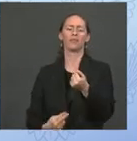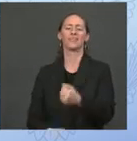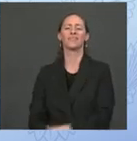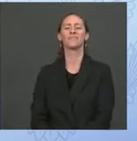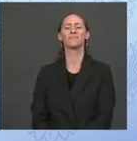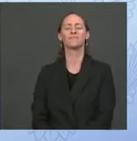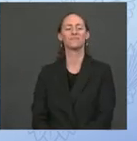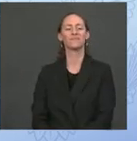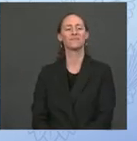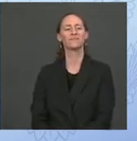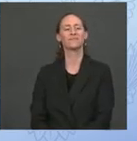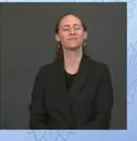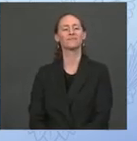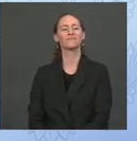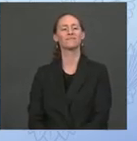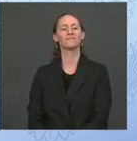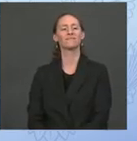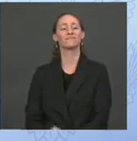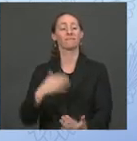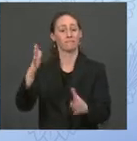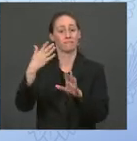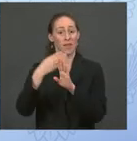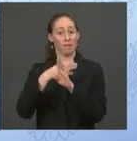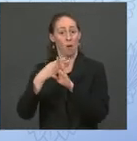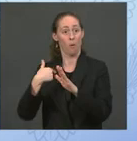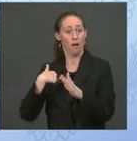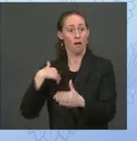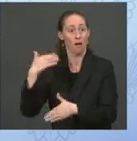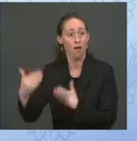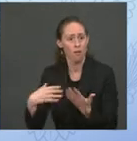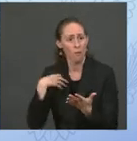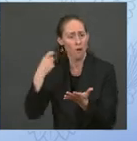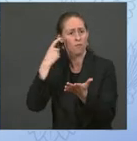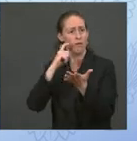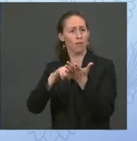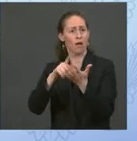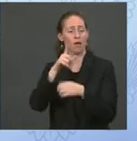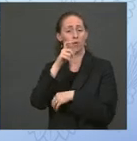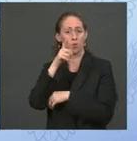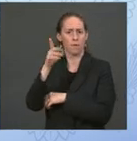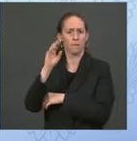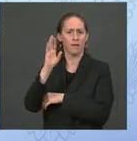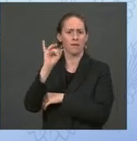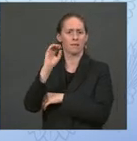to recognize Chairman Bobby Scott, who's here with us today.